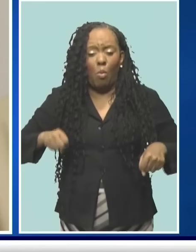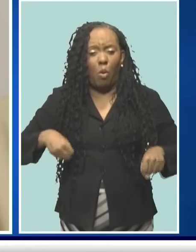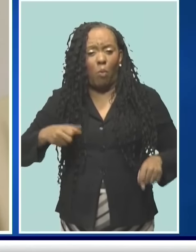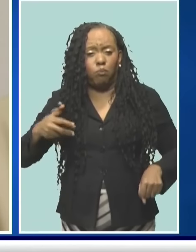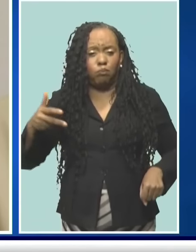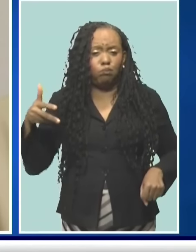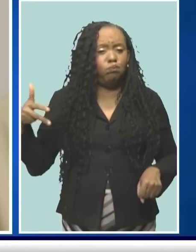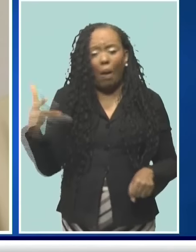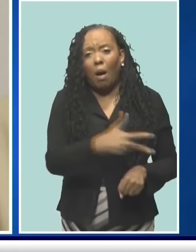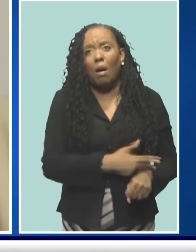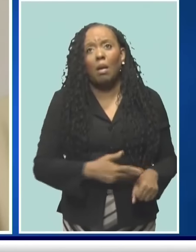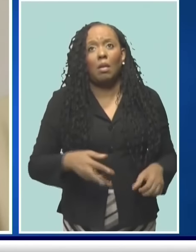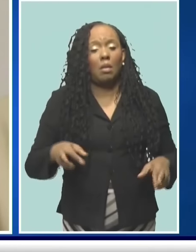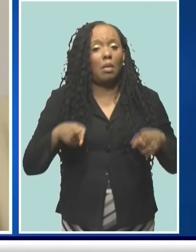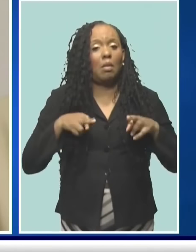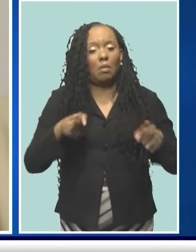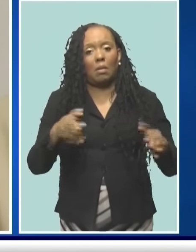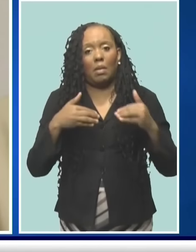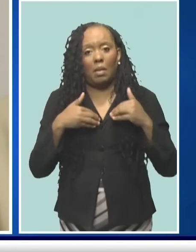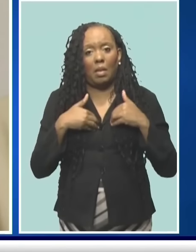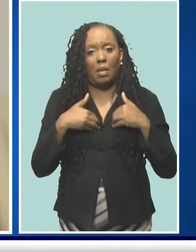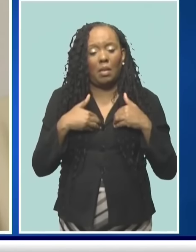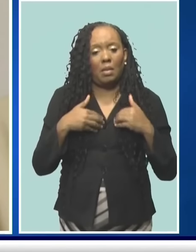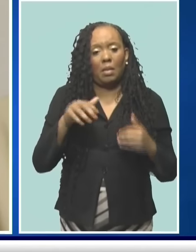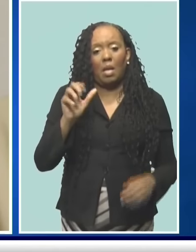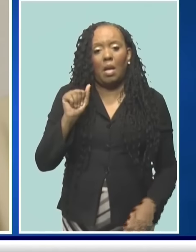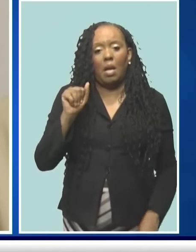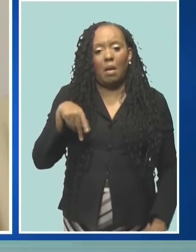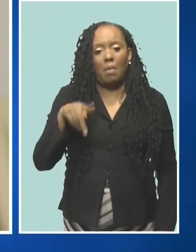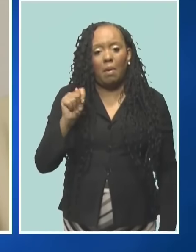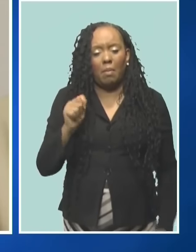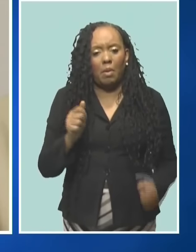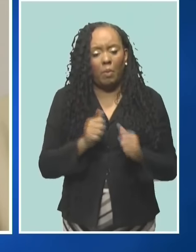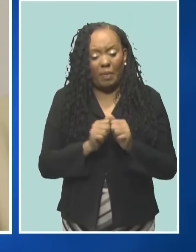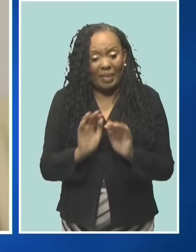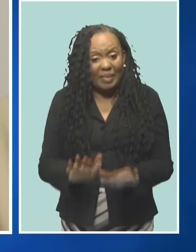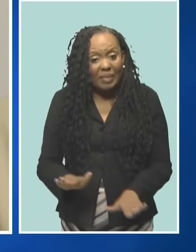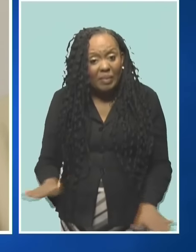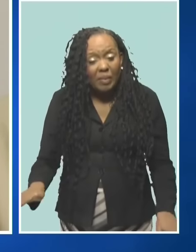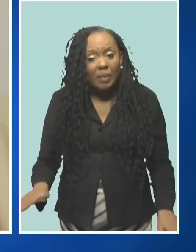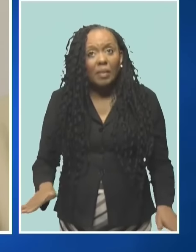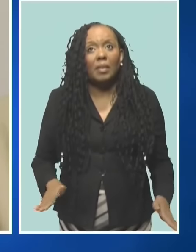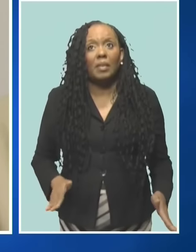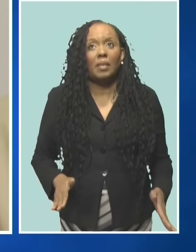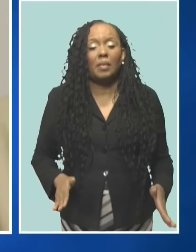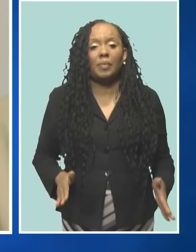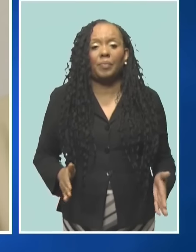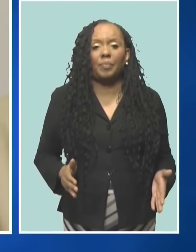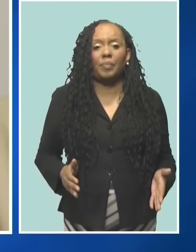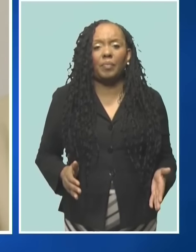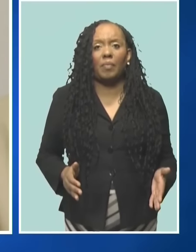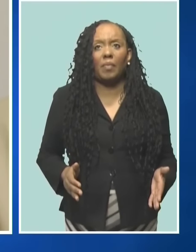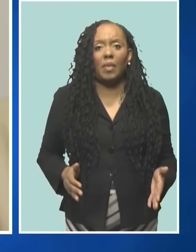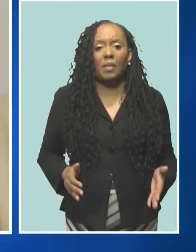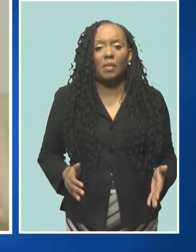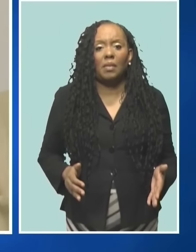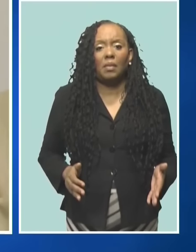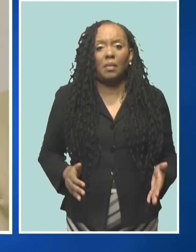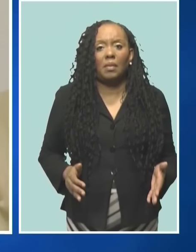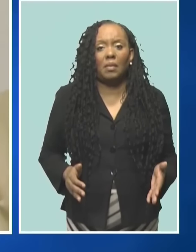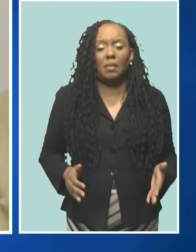a road that got apartments with little children living in them. Yeah. And I sent a message